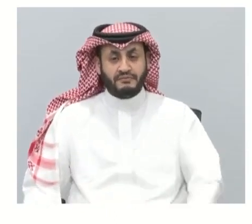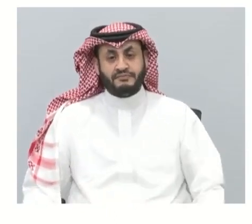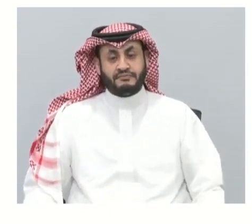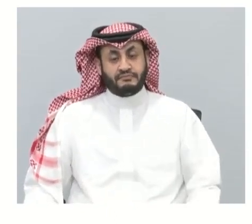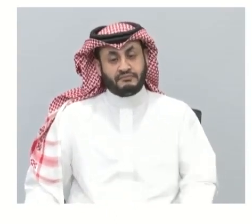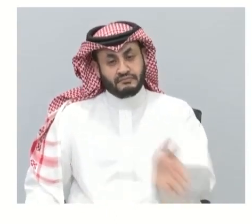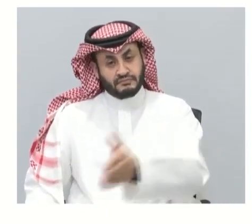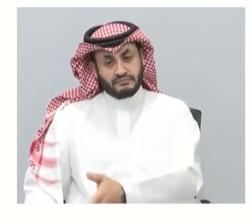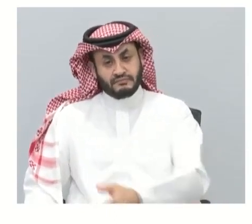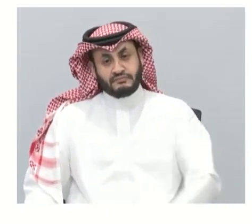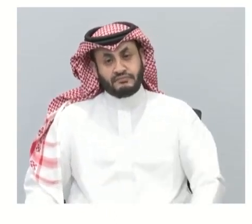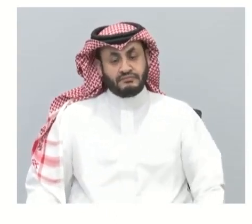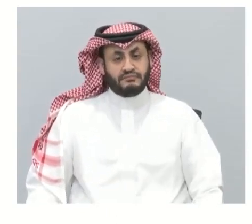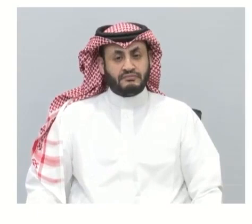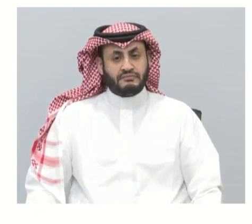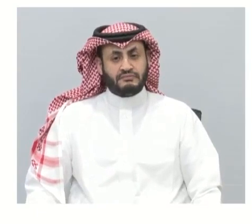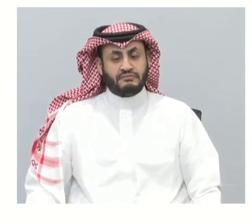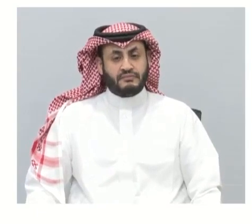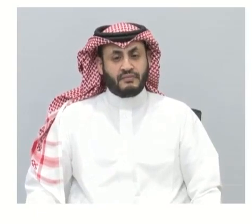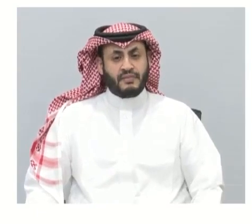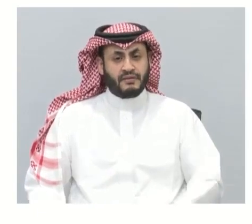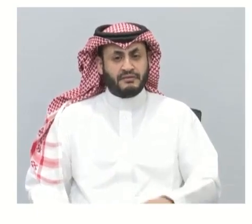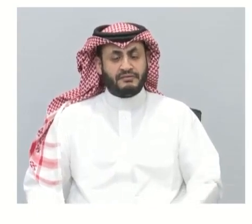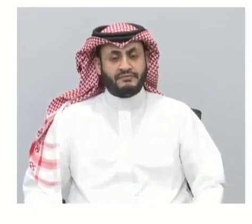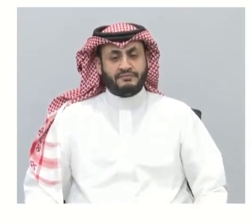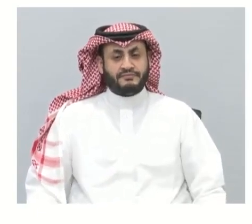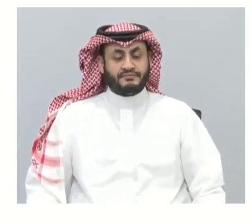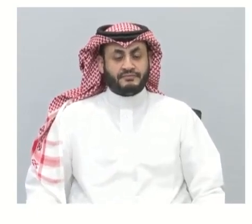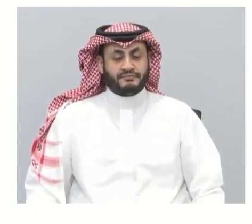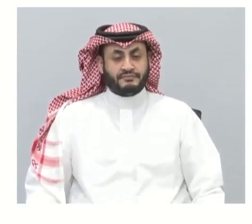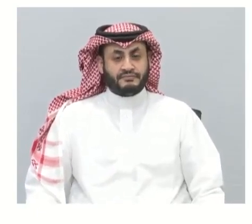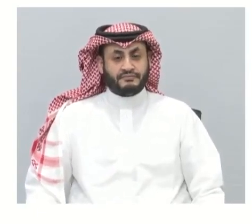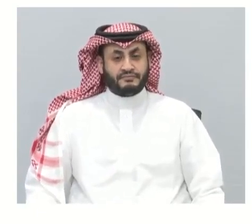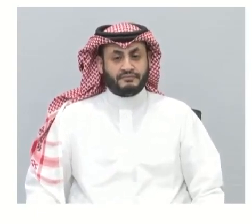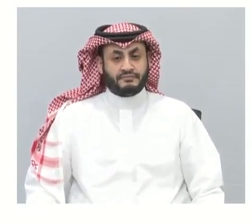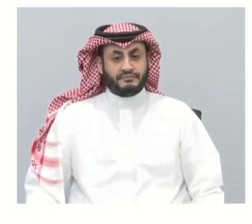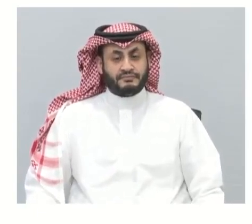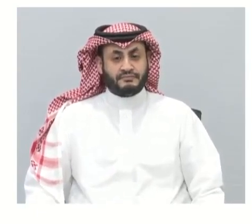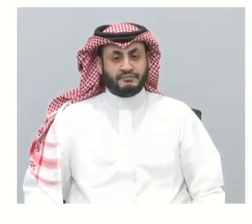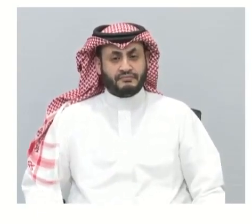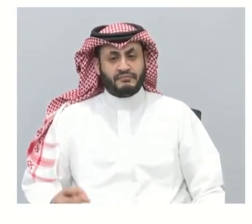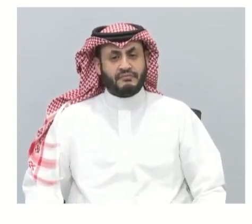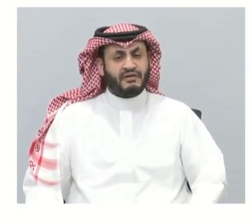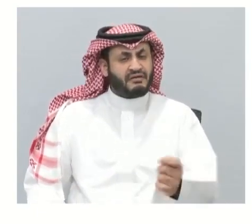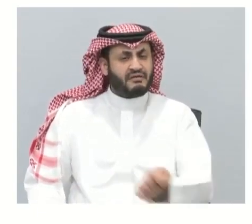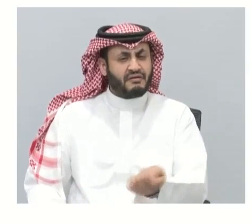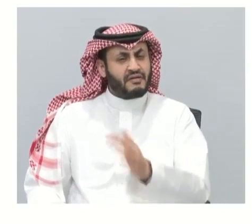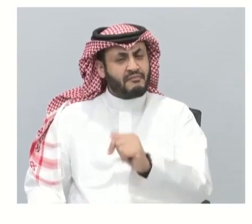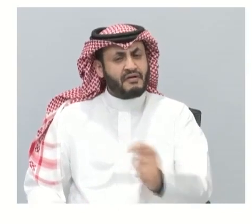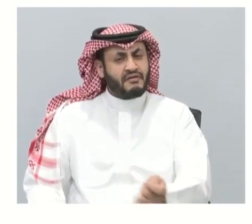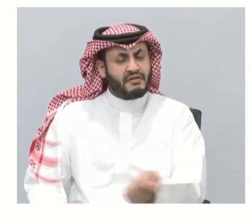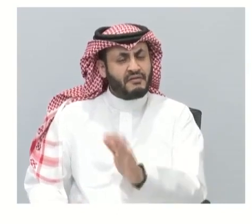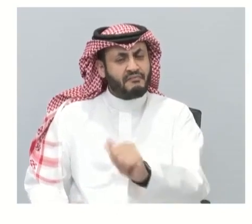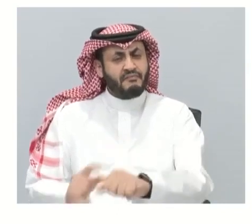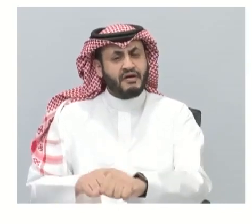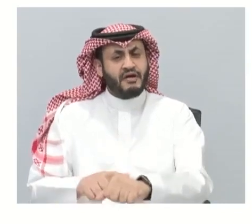other hand, literacy appears to be affected in more ways than one. People don't bother to learn how to spell or write by